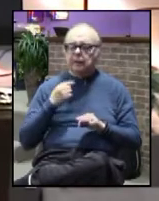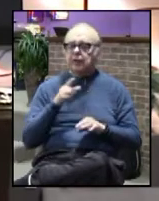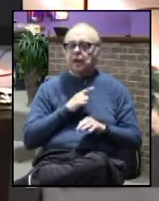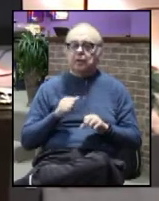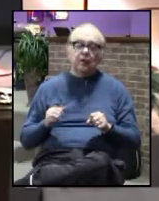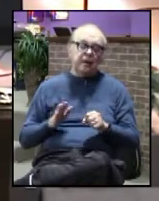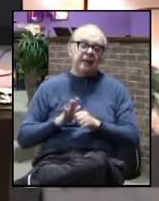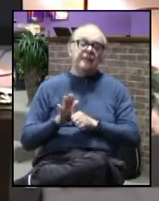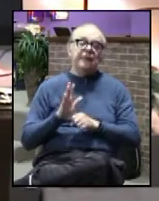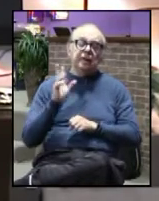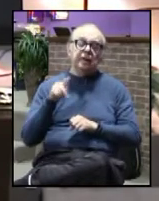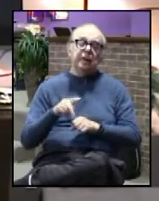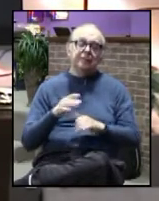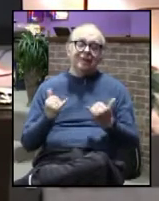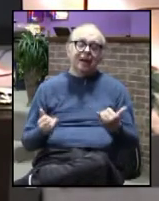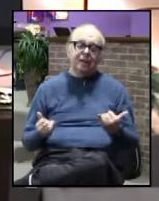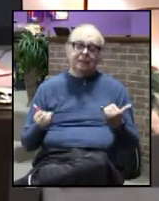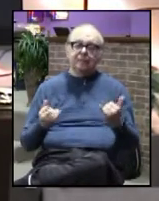would you?